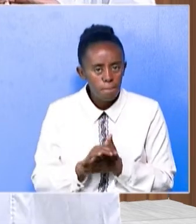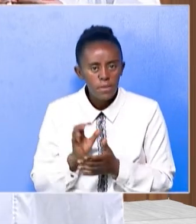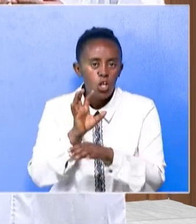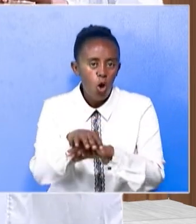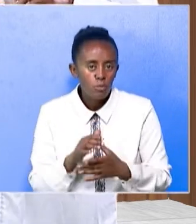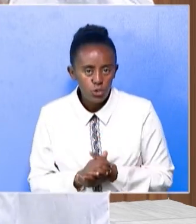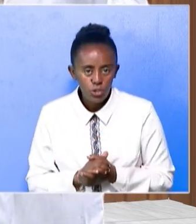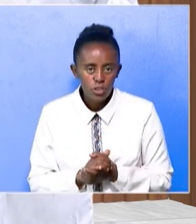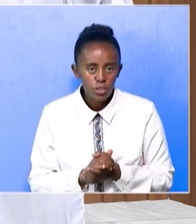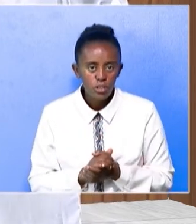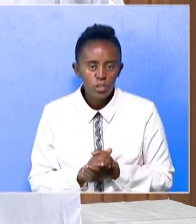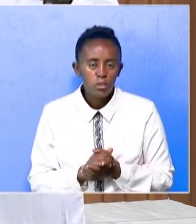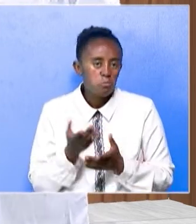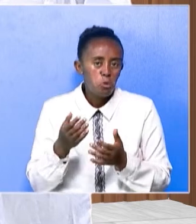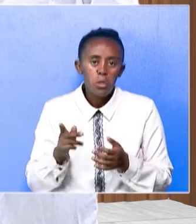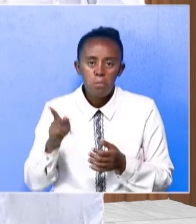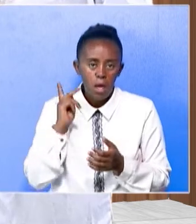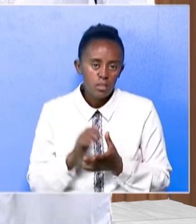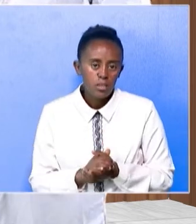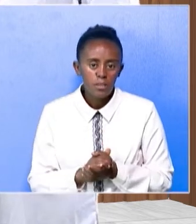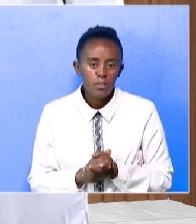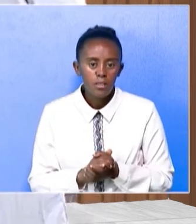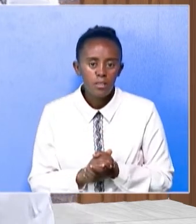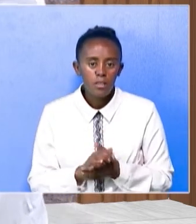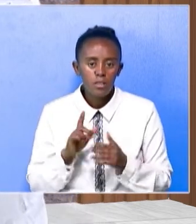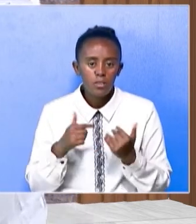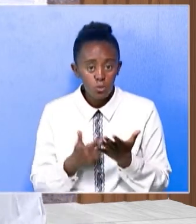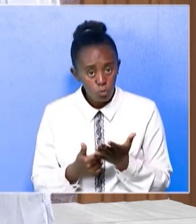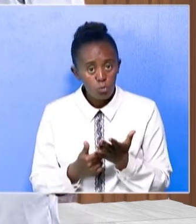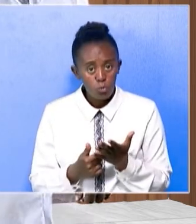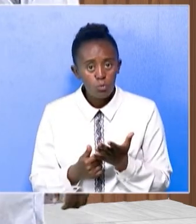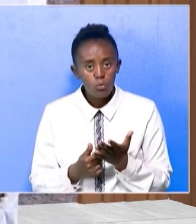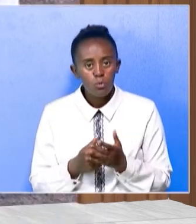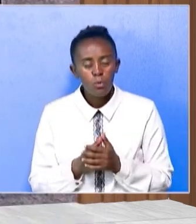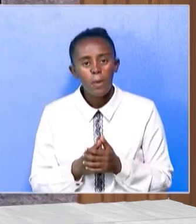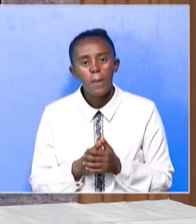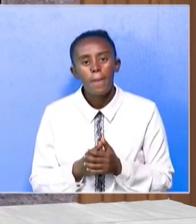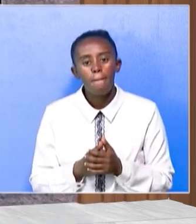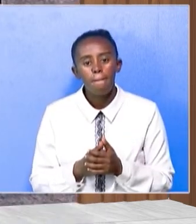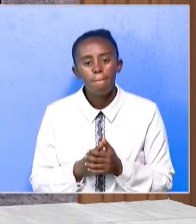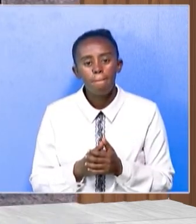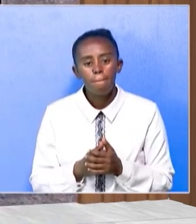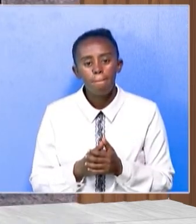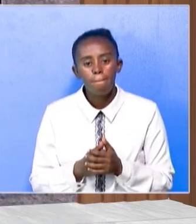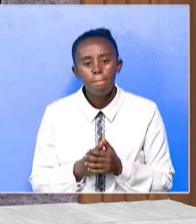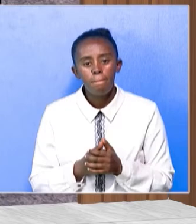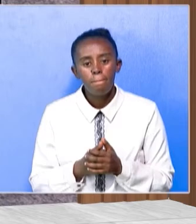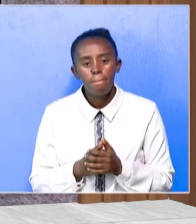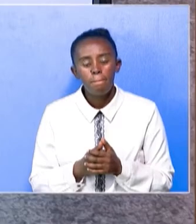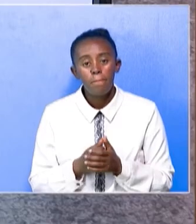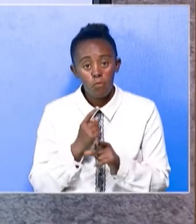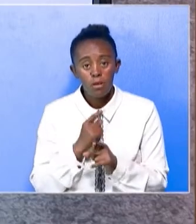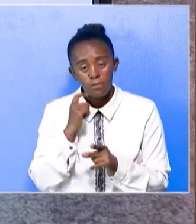interruption actually, but still now it's already past. So let's go and do some other activities too regarding these areas,